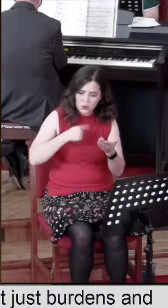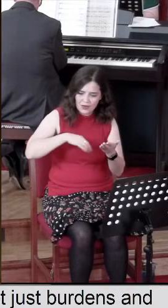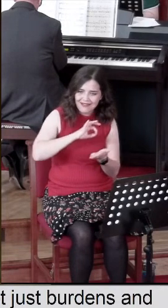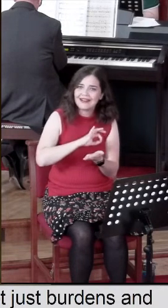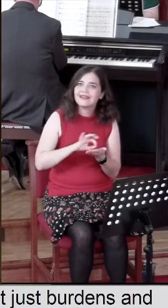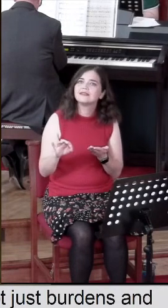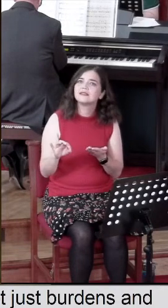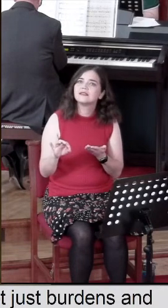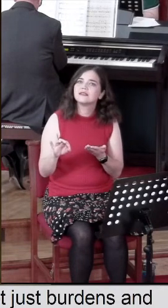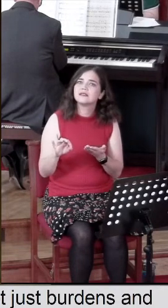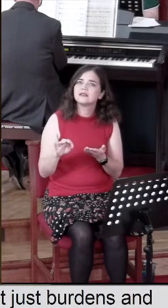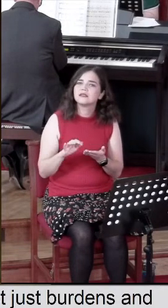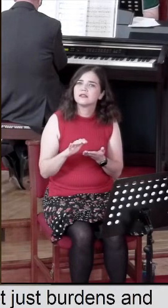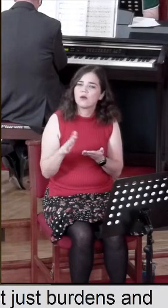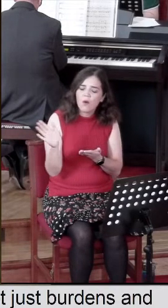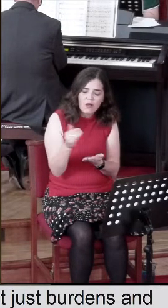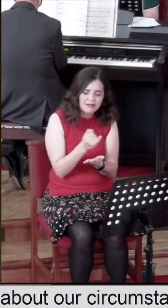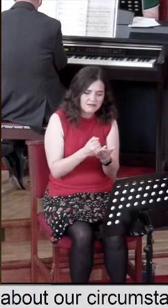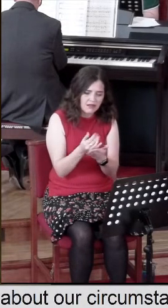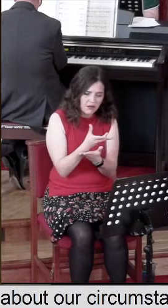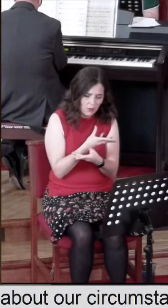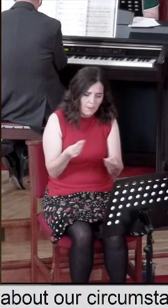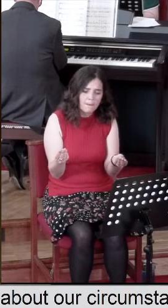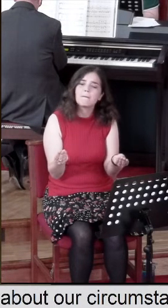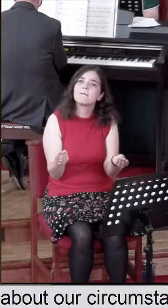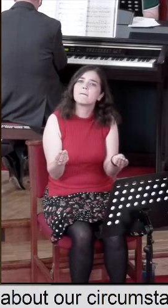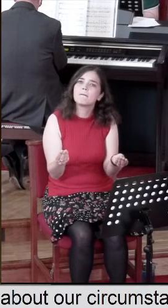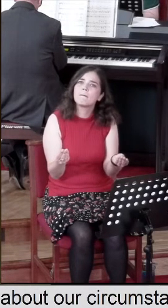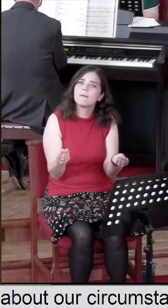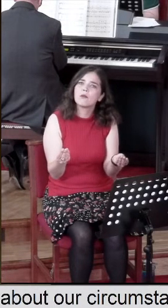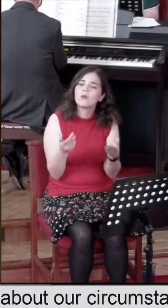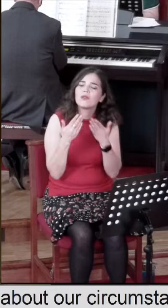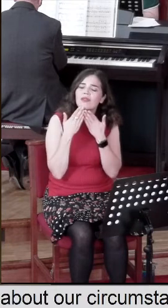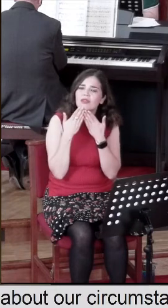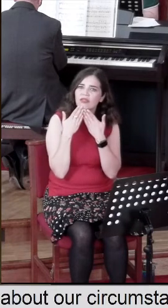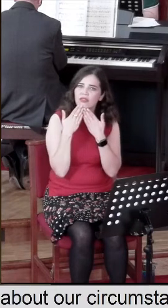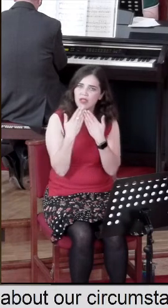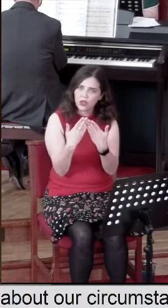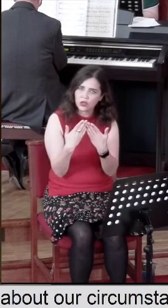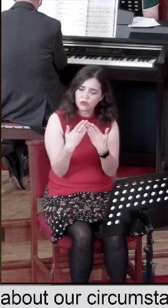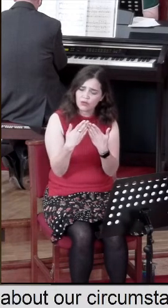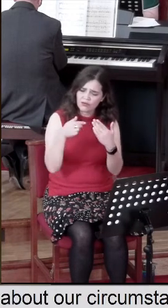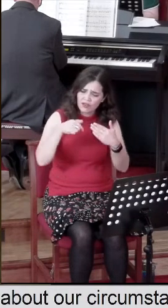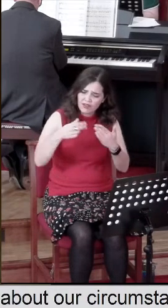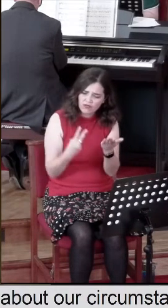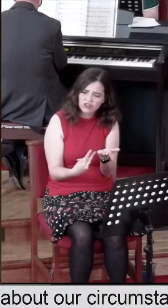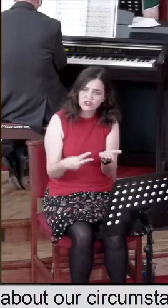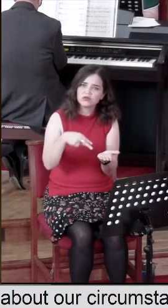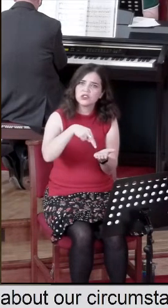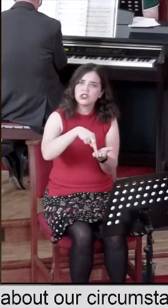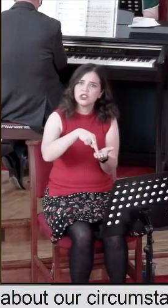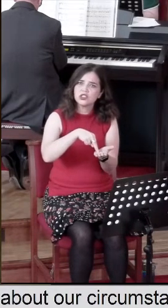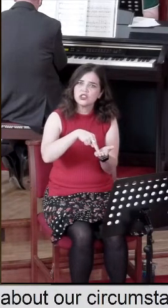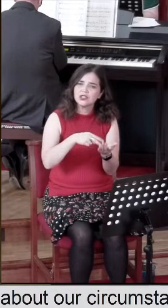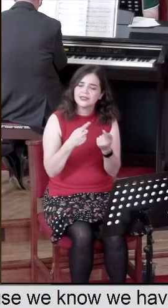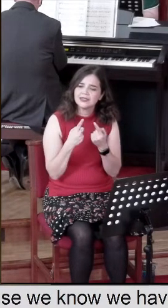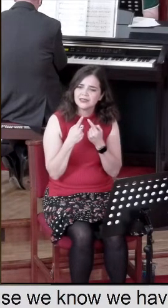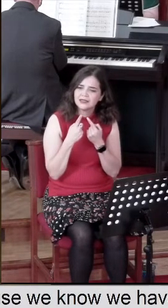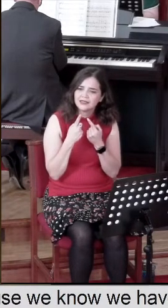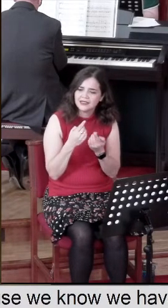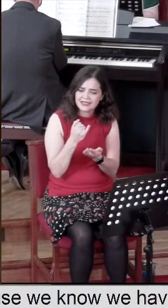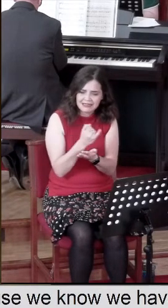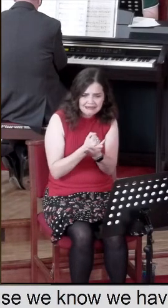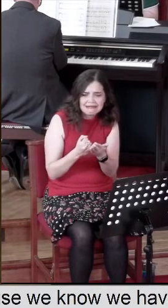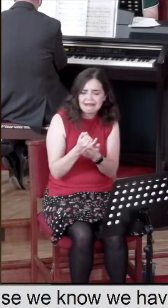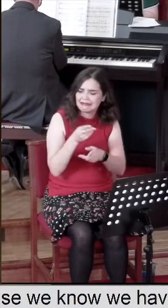every sin. So we thank you for these things, and we thank you that in that resurrection, sin and death and